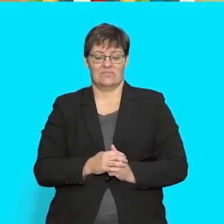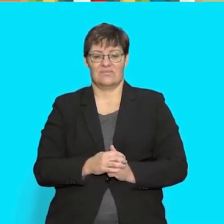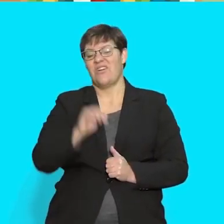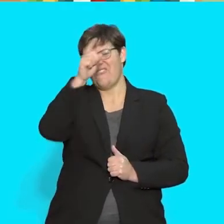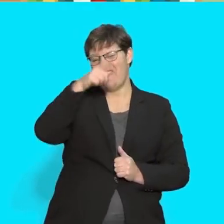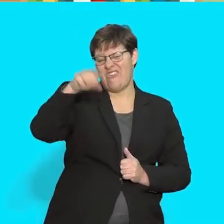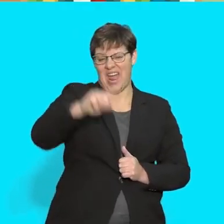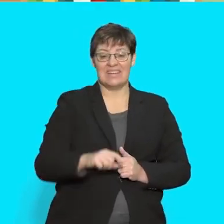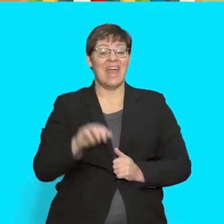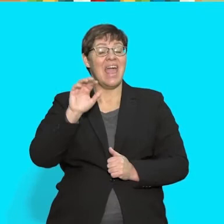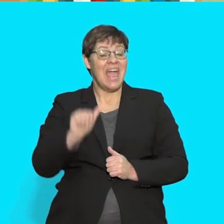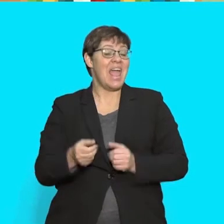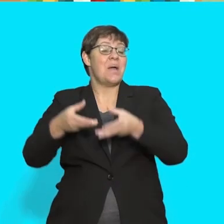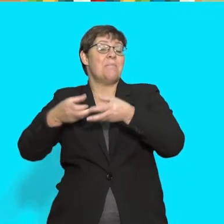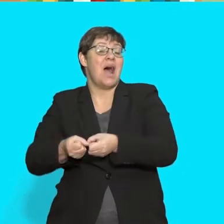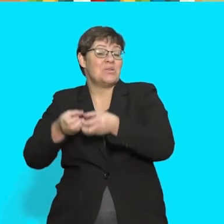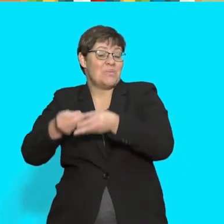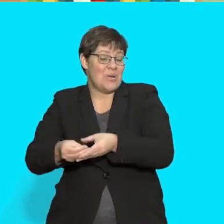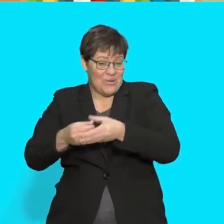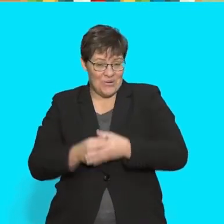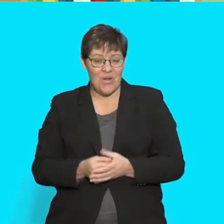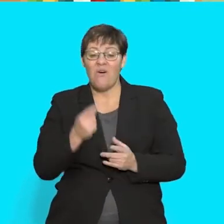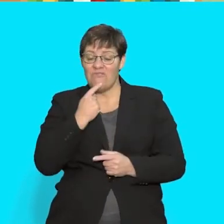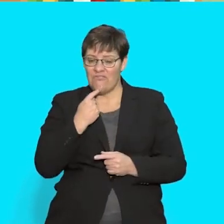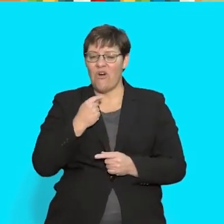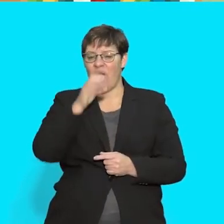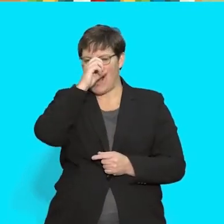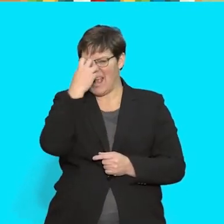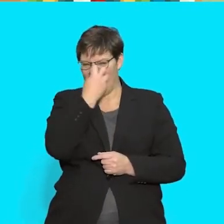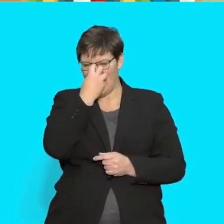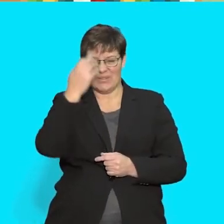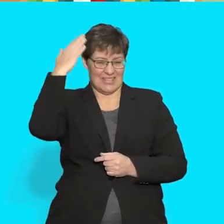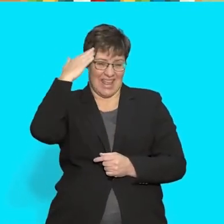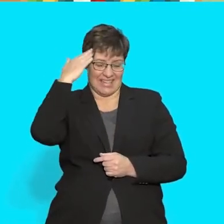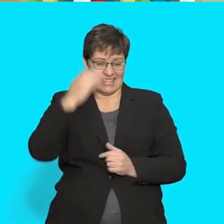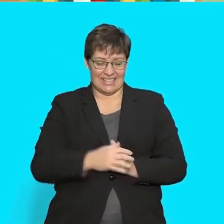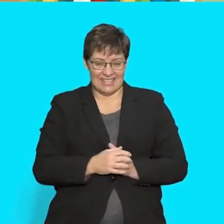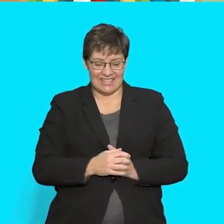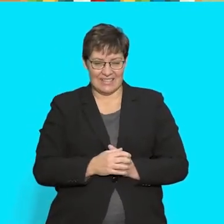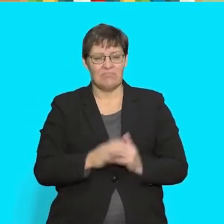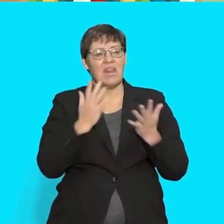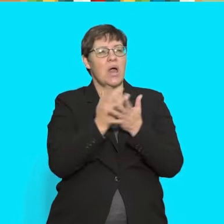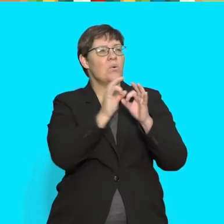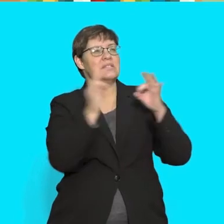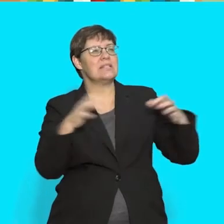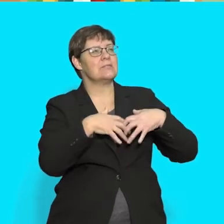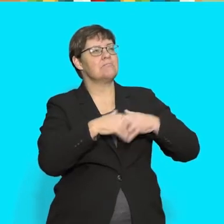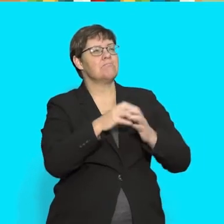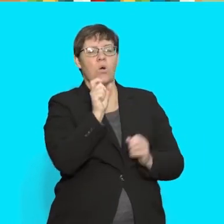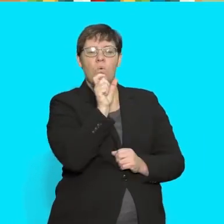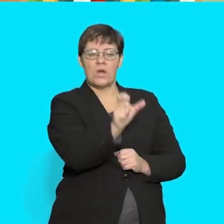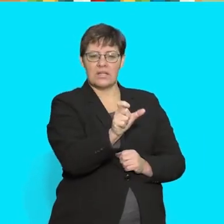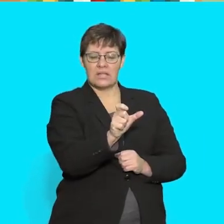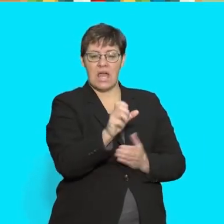That's right. We use a marshmallow for the clown's head. Now let's make a sentence with the word